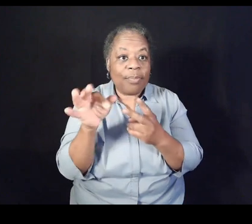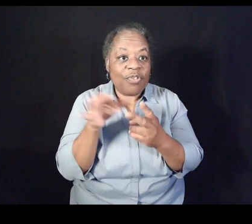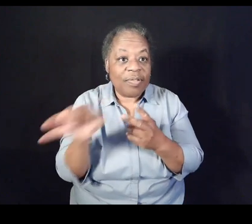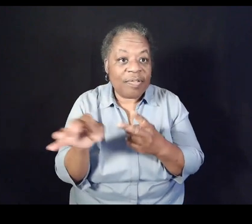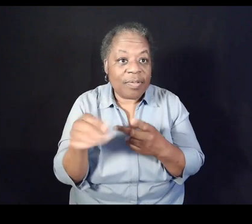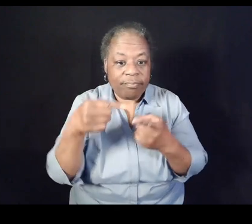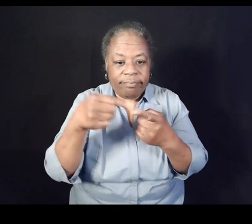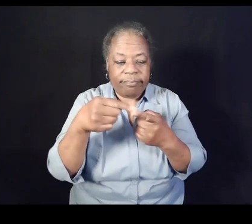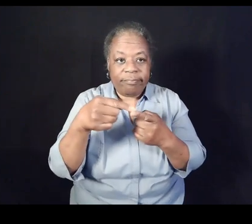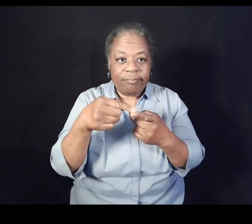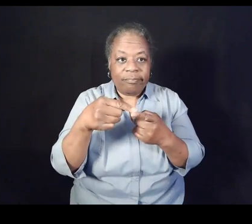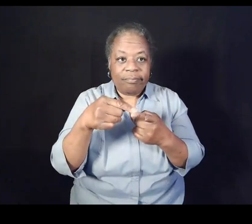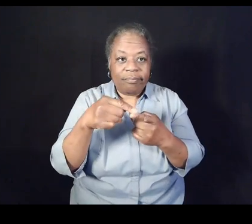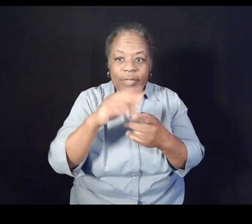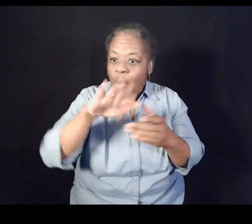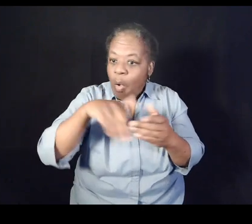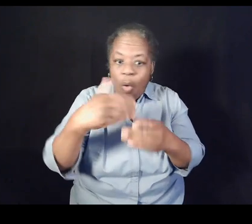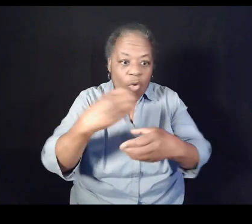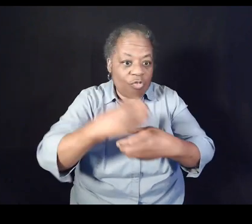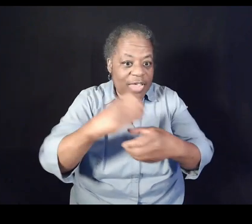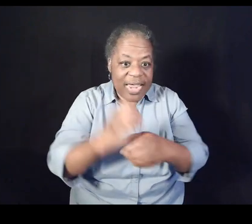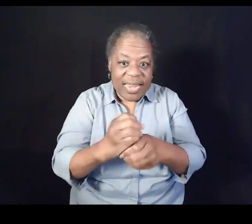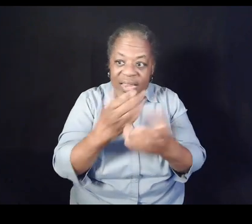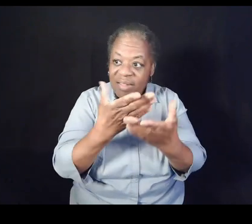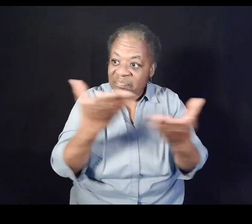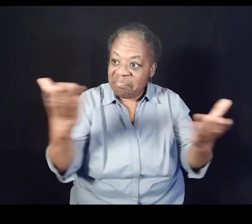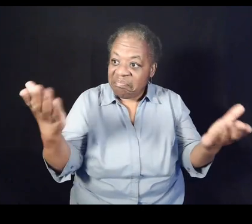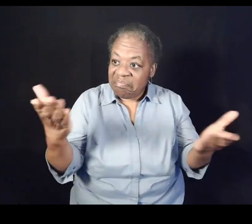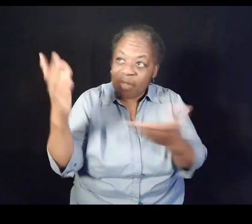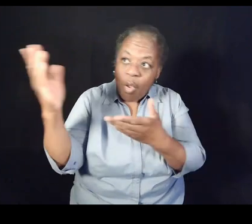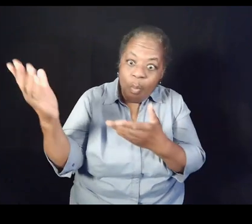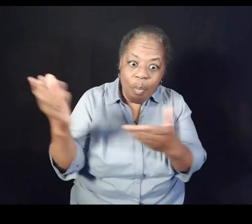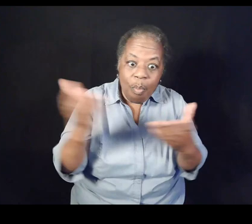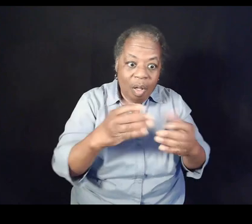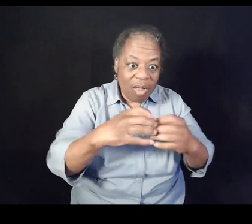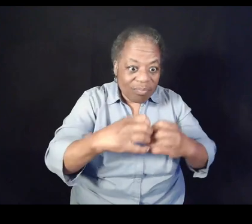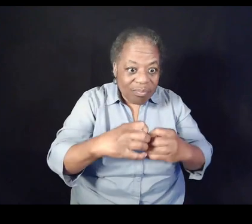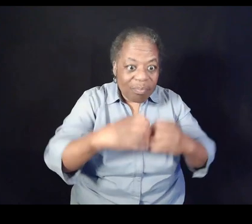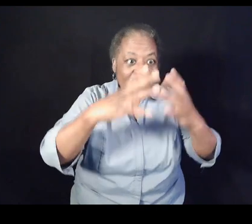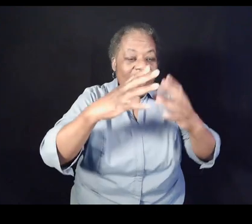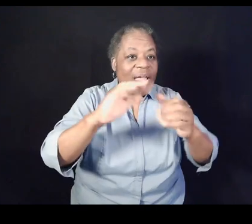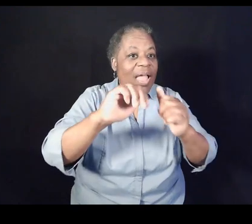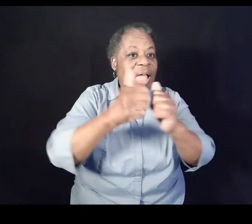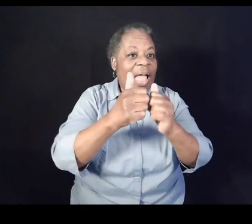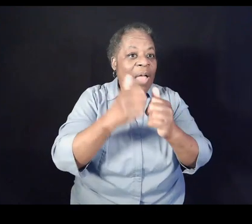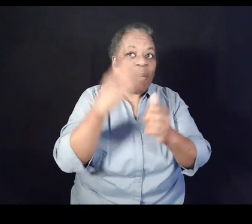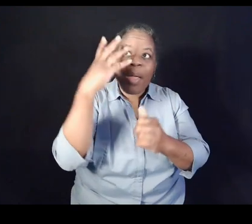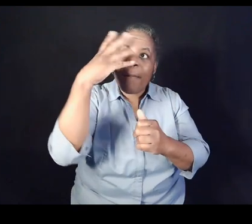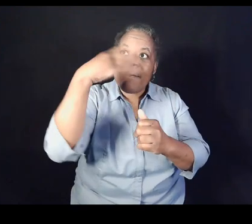was all created, brought into being by a beautiful, orderly, personal